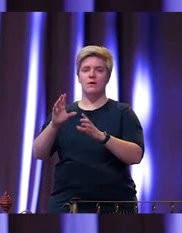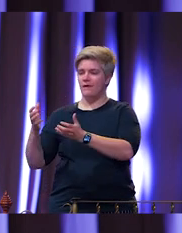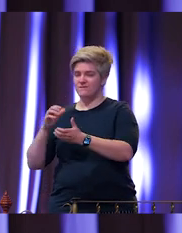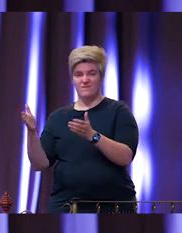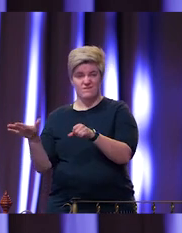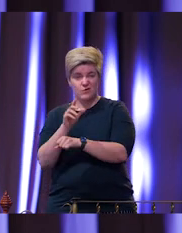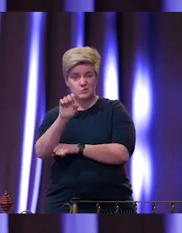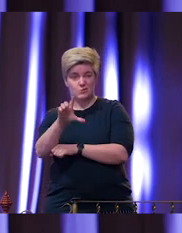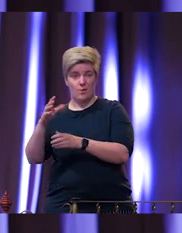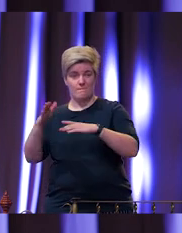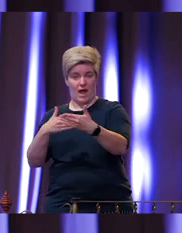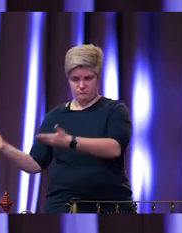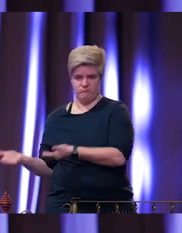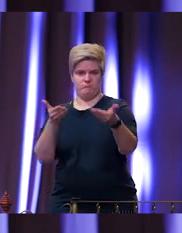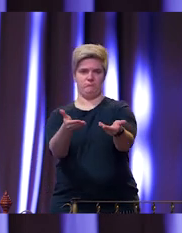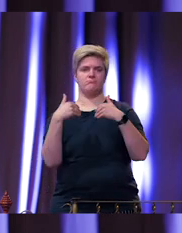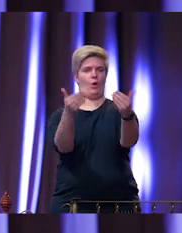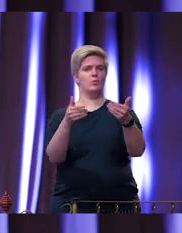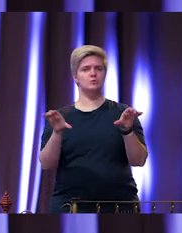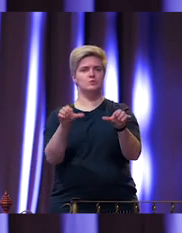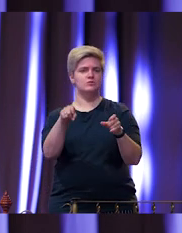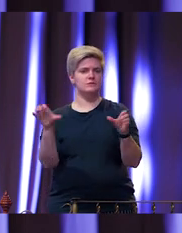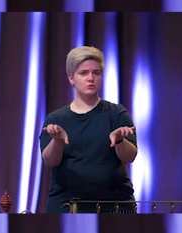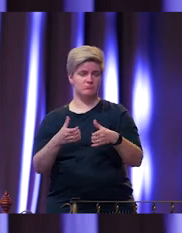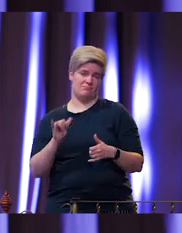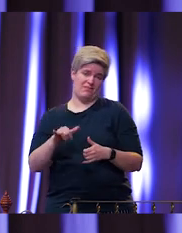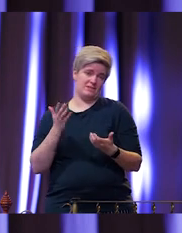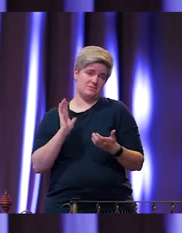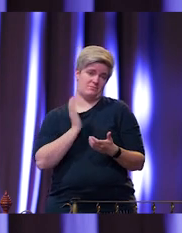Do what you need to do. And I think that's pretty much our stance.